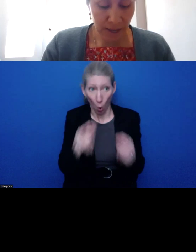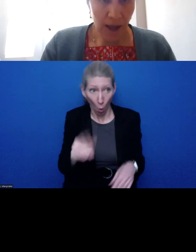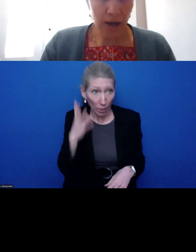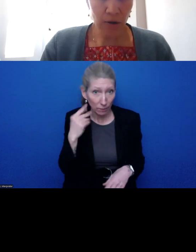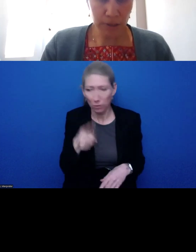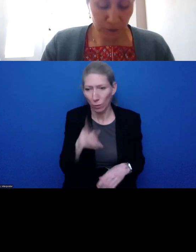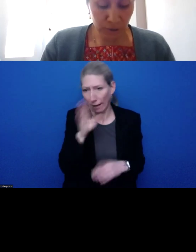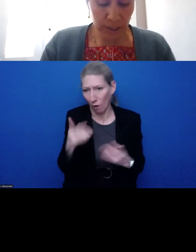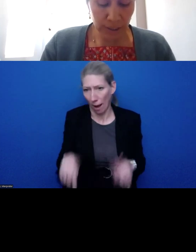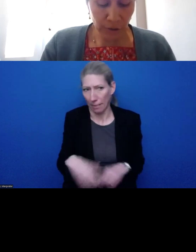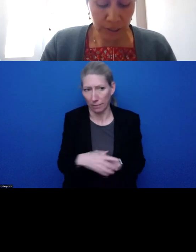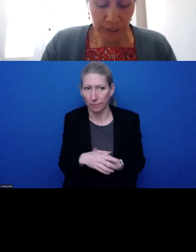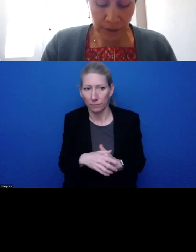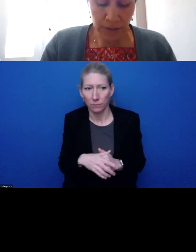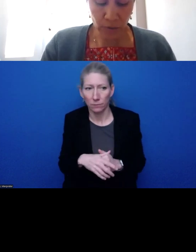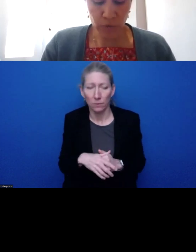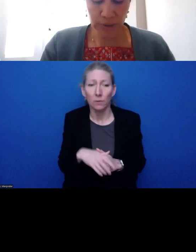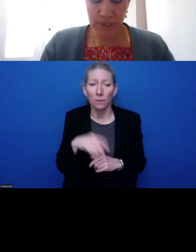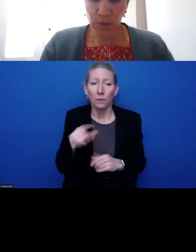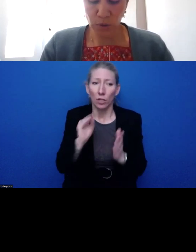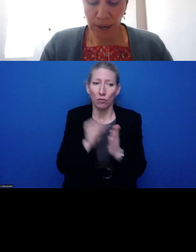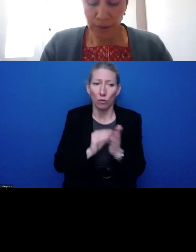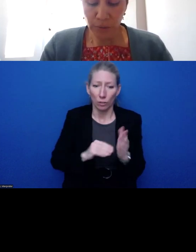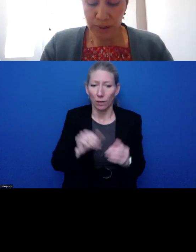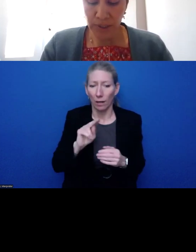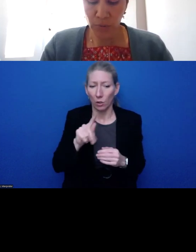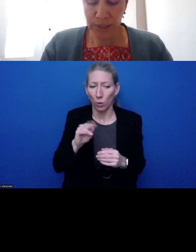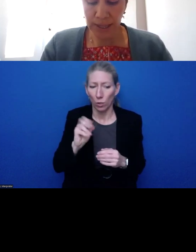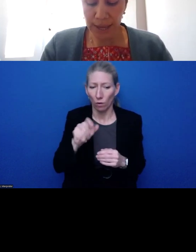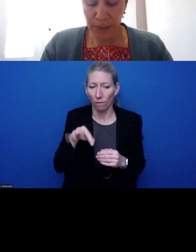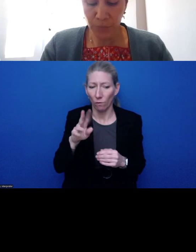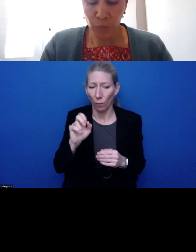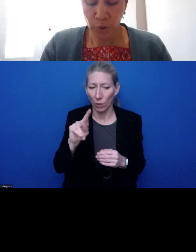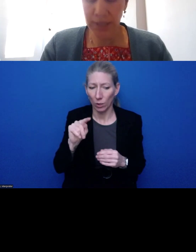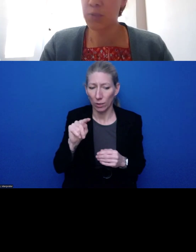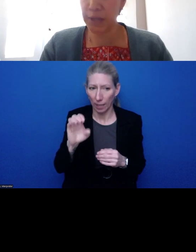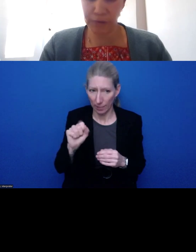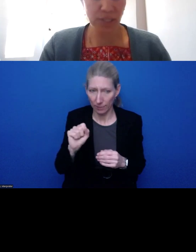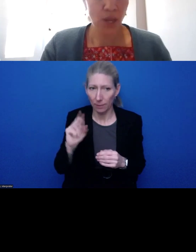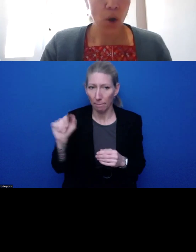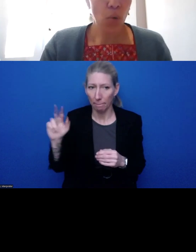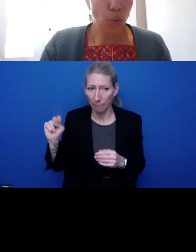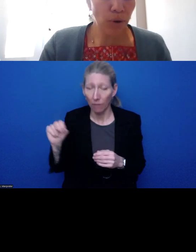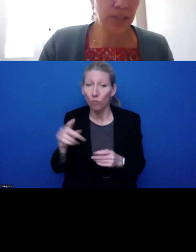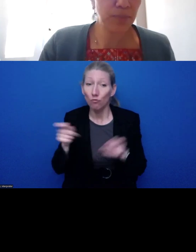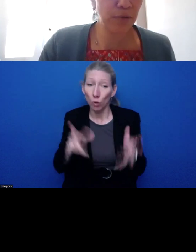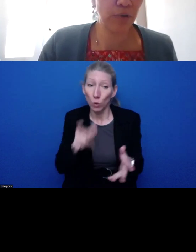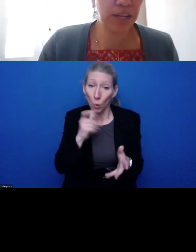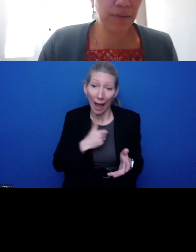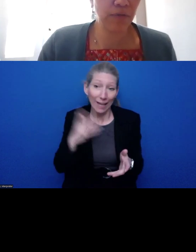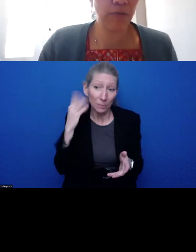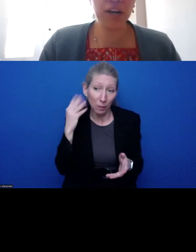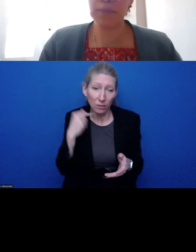experience. According to the chronicler Antonio Fuentes y Guzman, rulers with experience won't